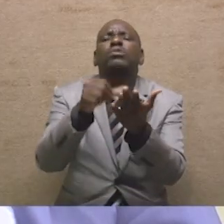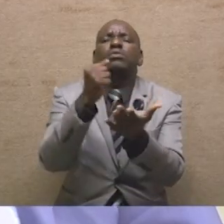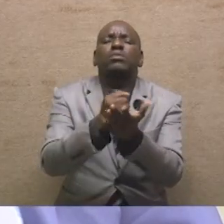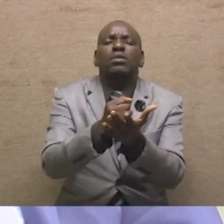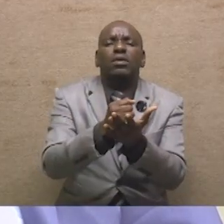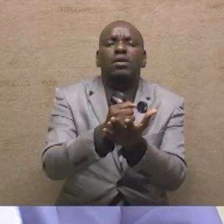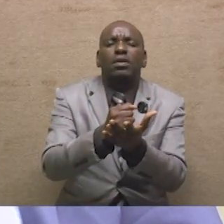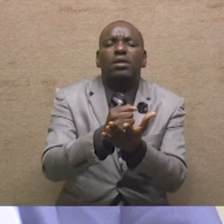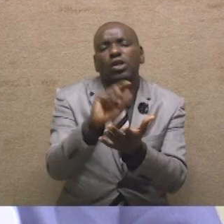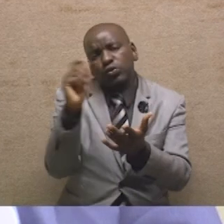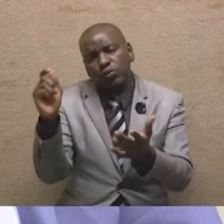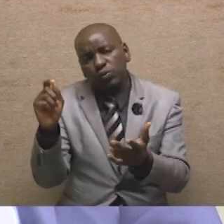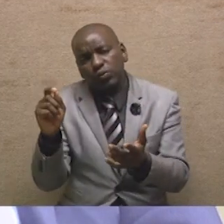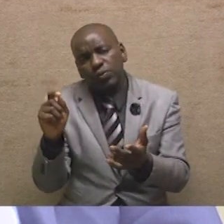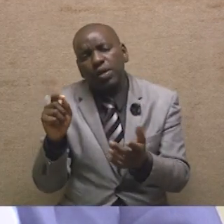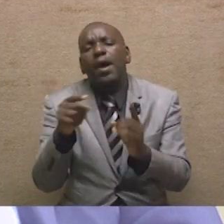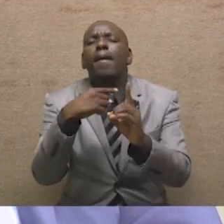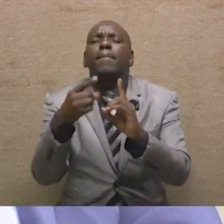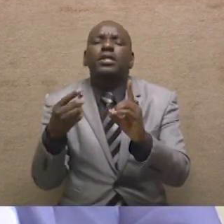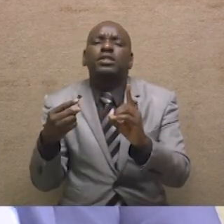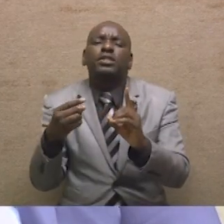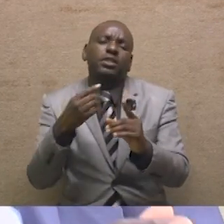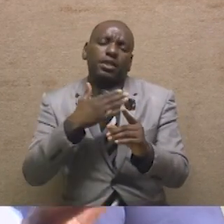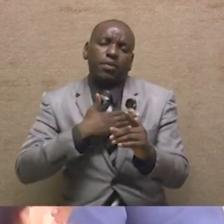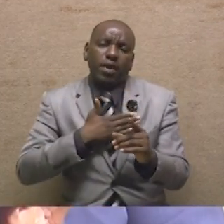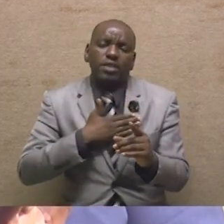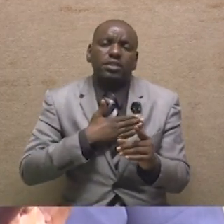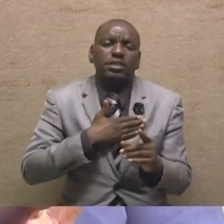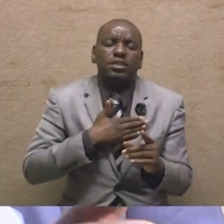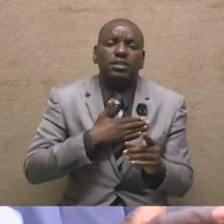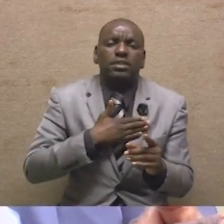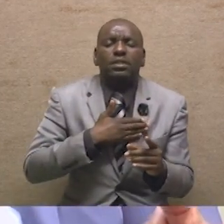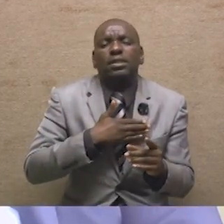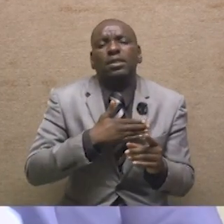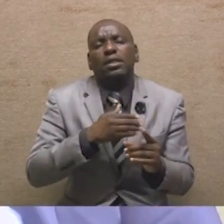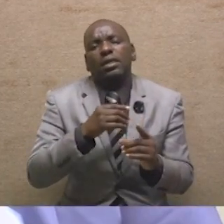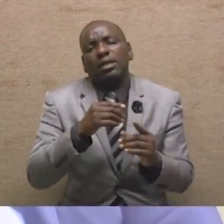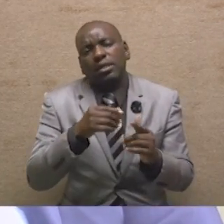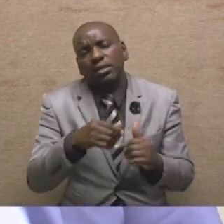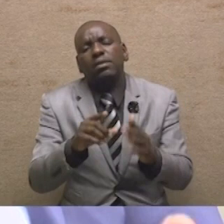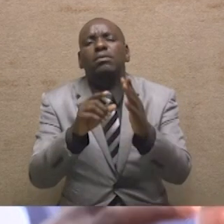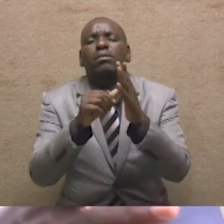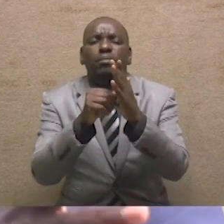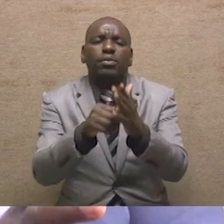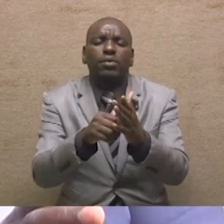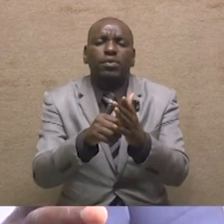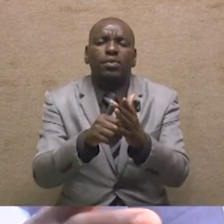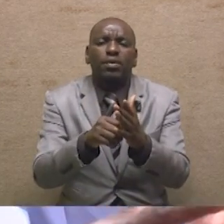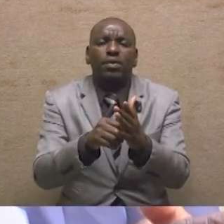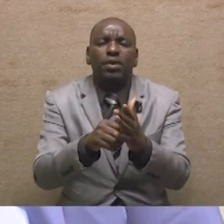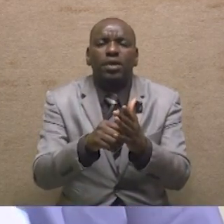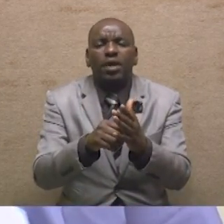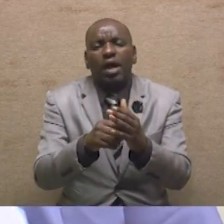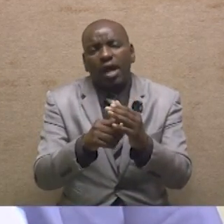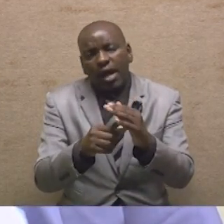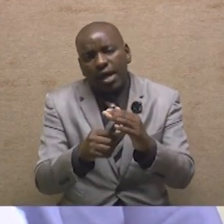ministry, they require a minimum set of land, minimum